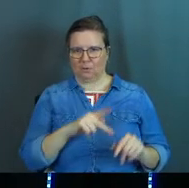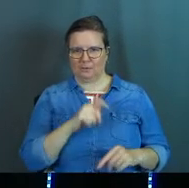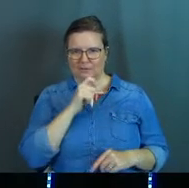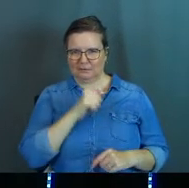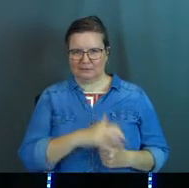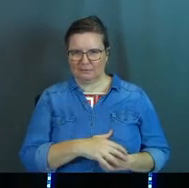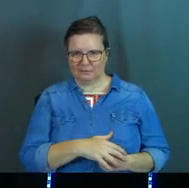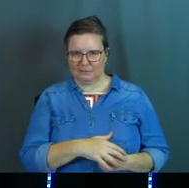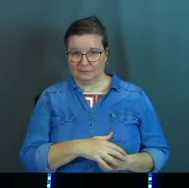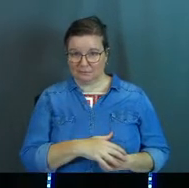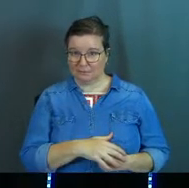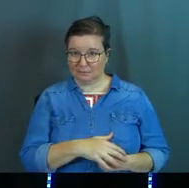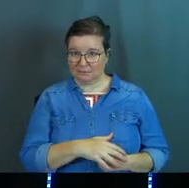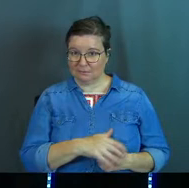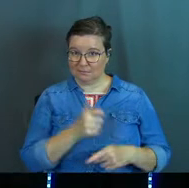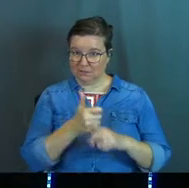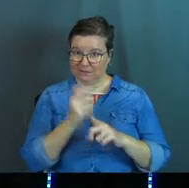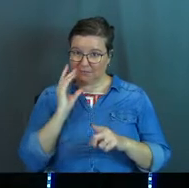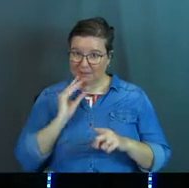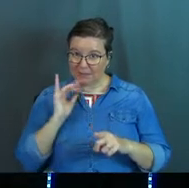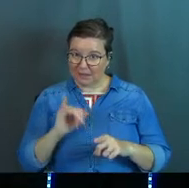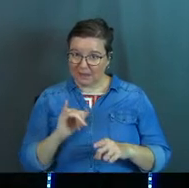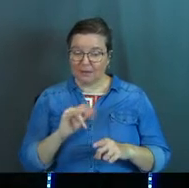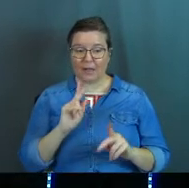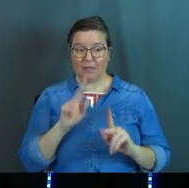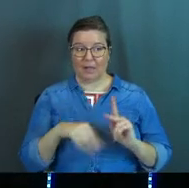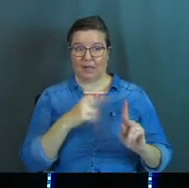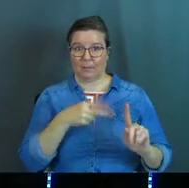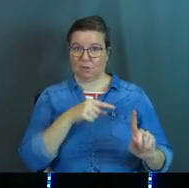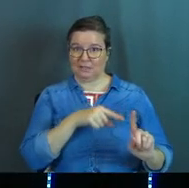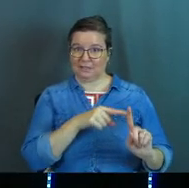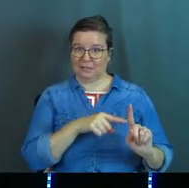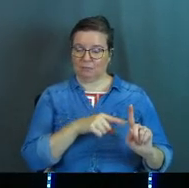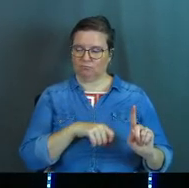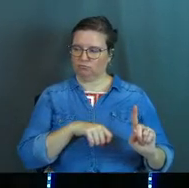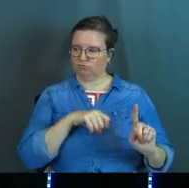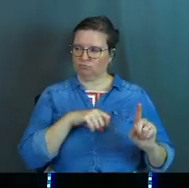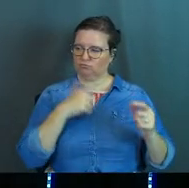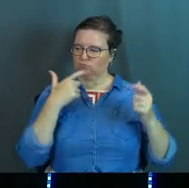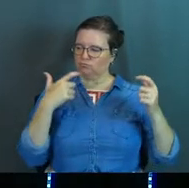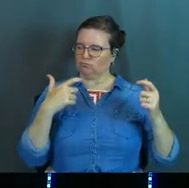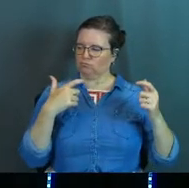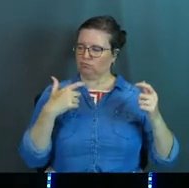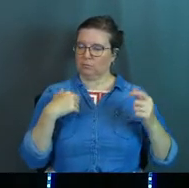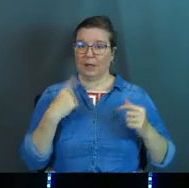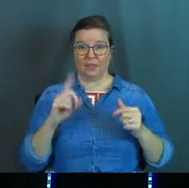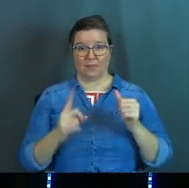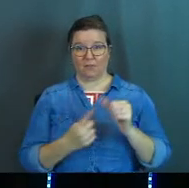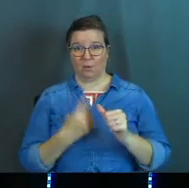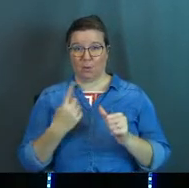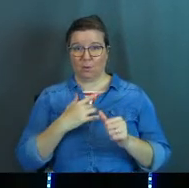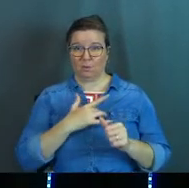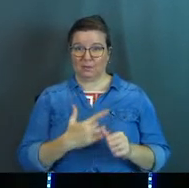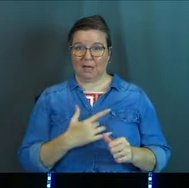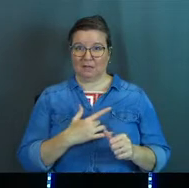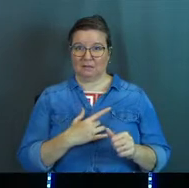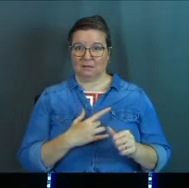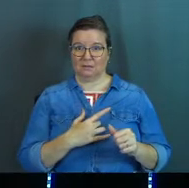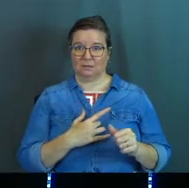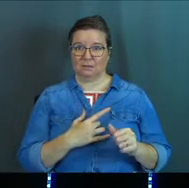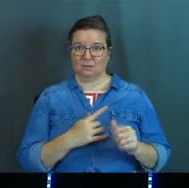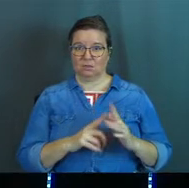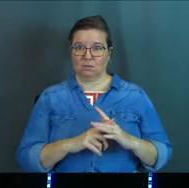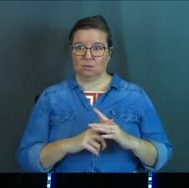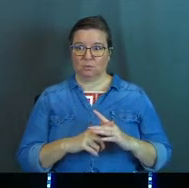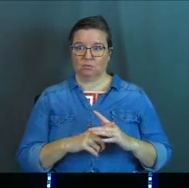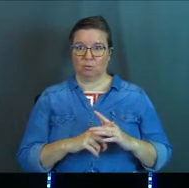person. And then that kind of person, if we're real, aren't they always the very first one that runs off to the